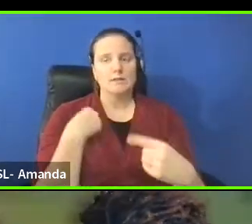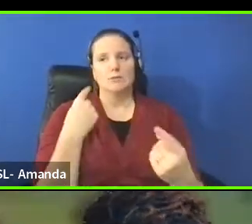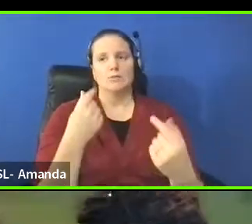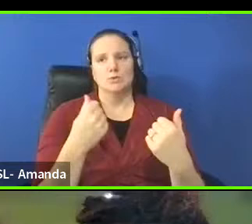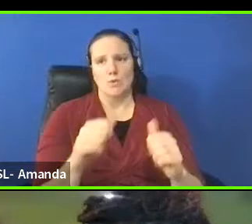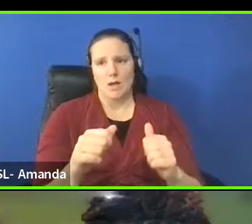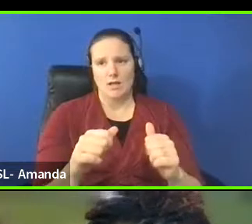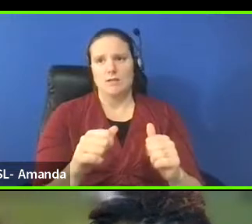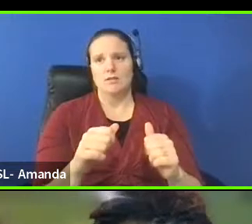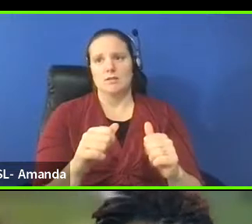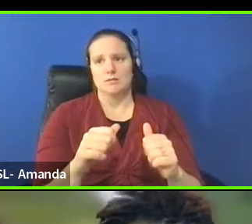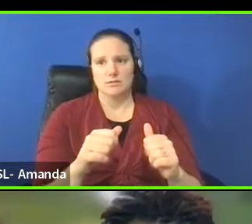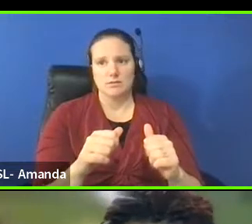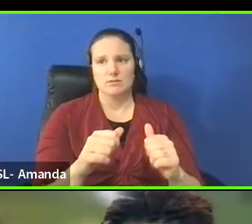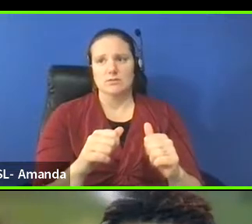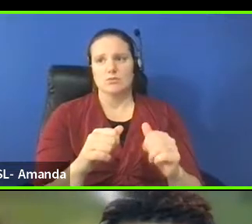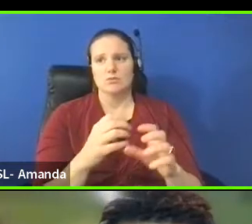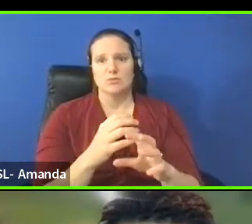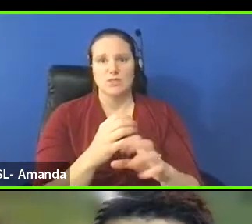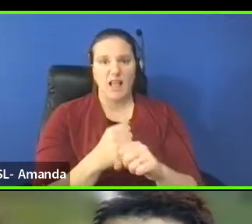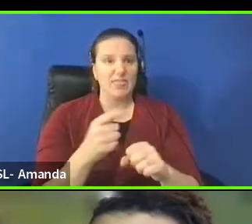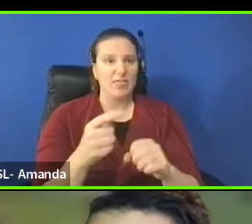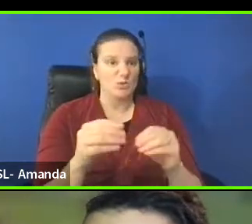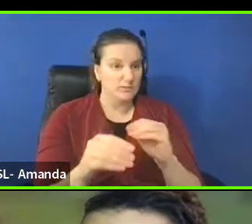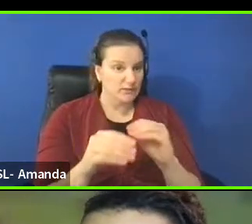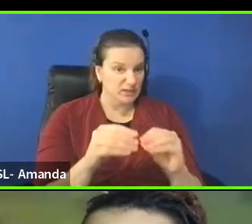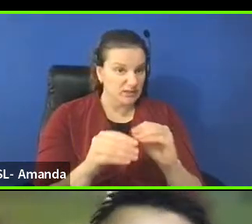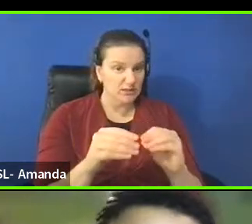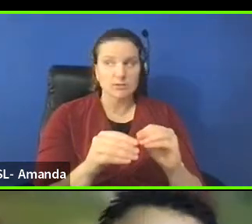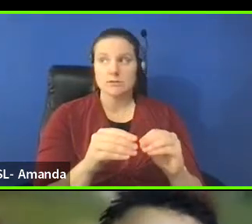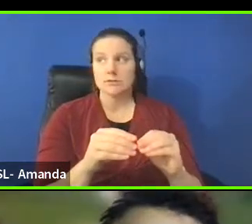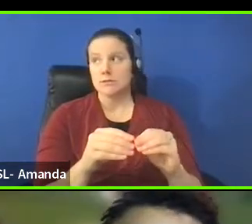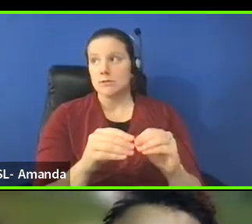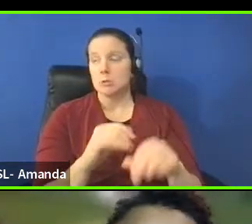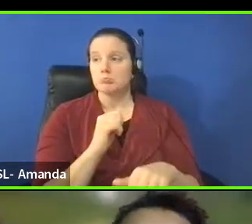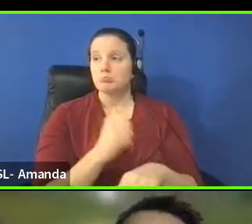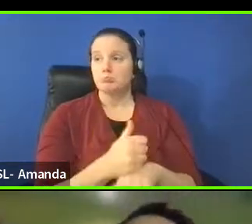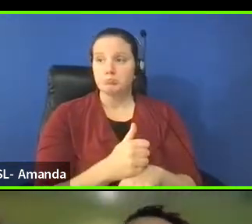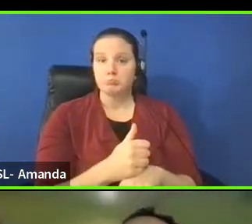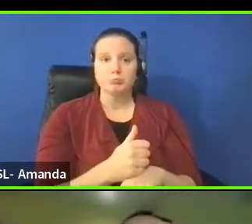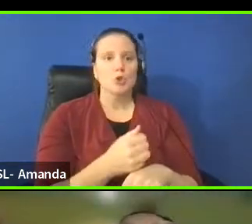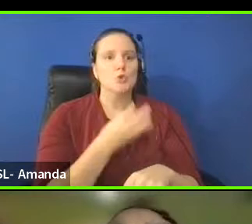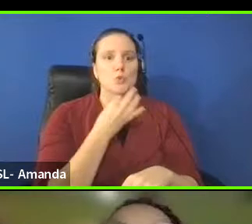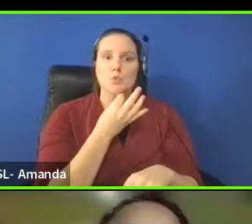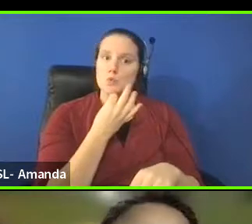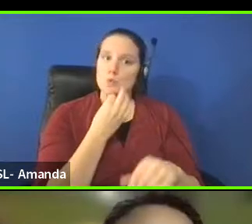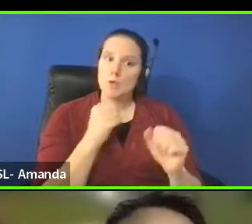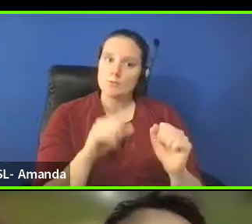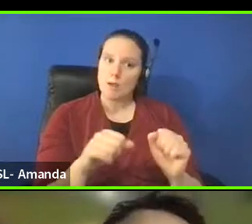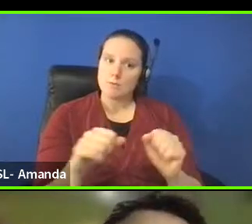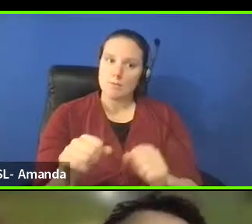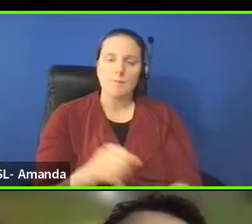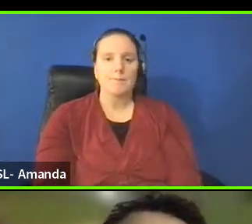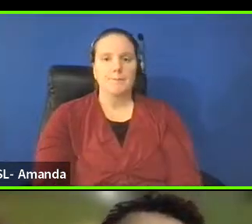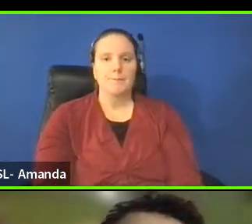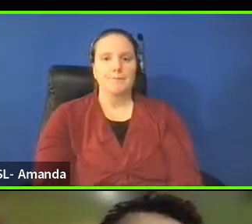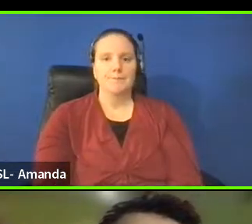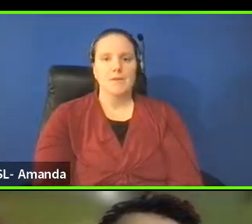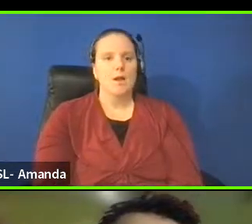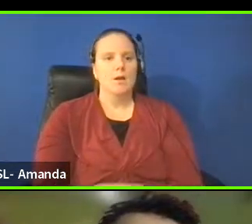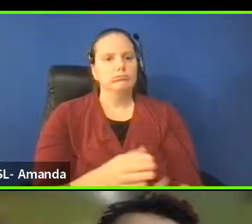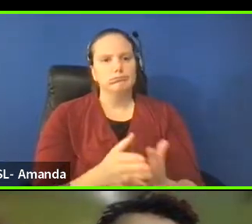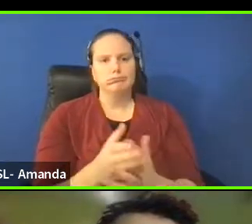to get these refined and established as soon as possible. Walk through